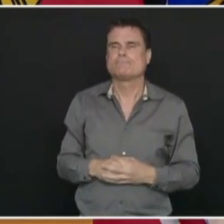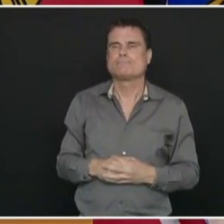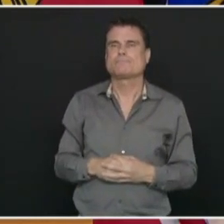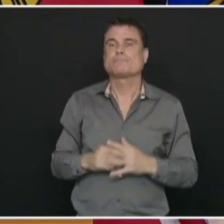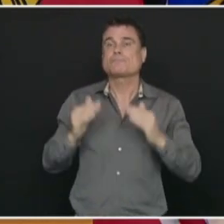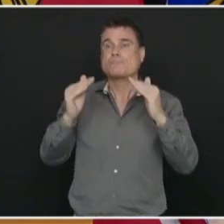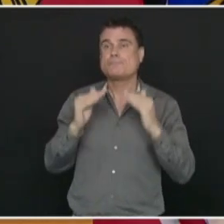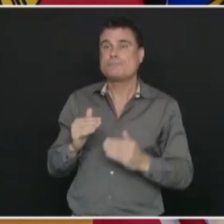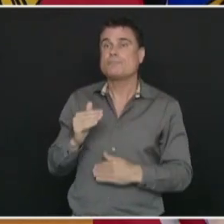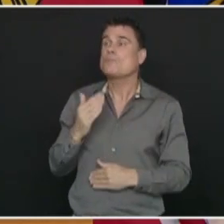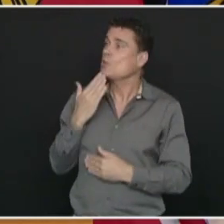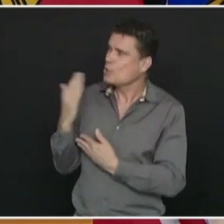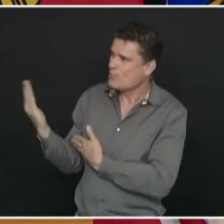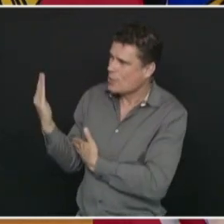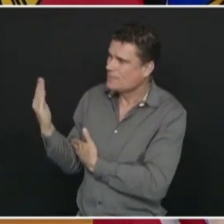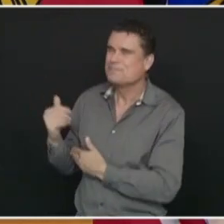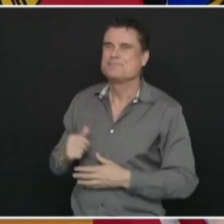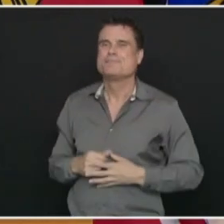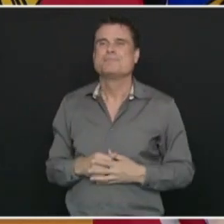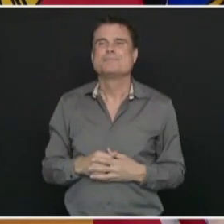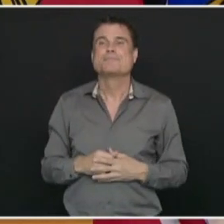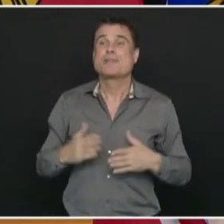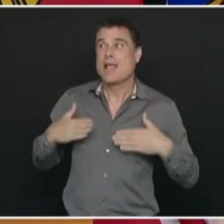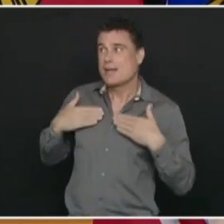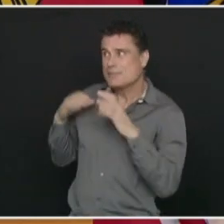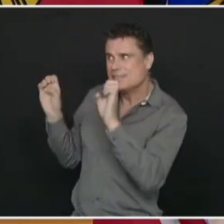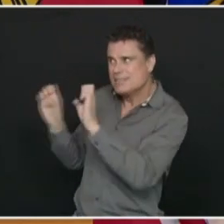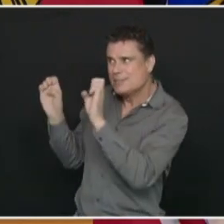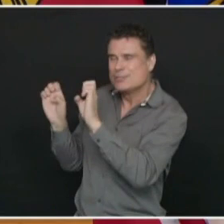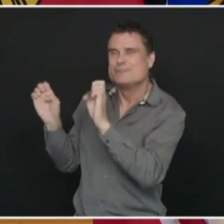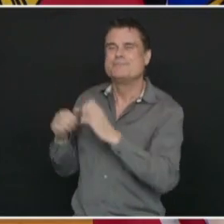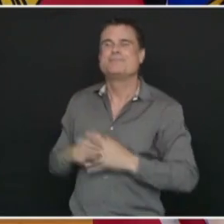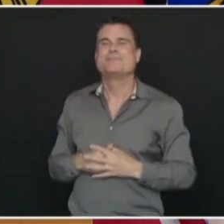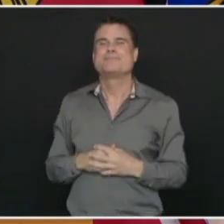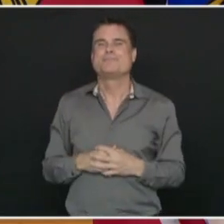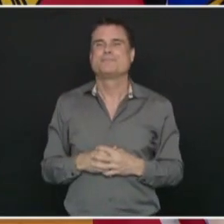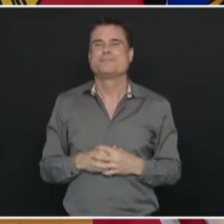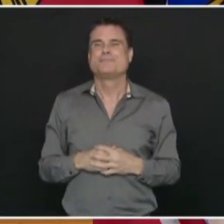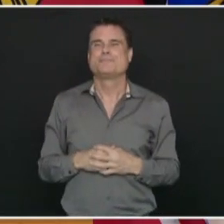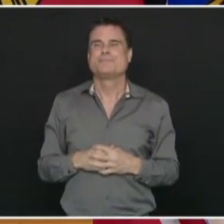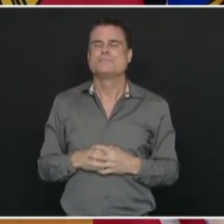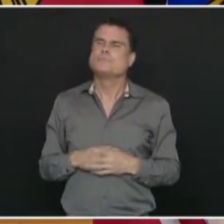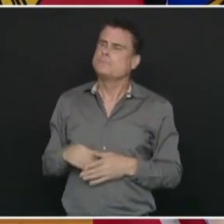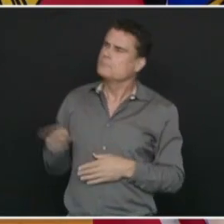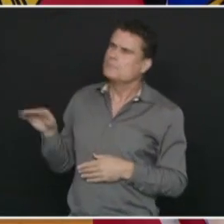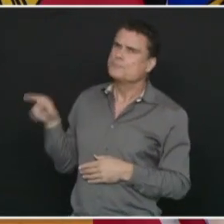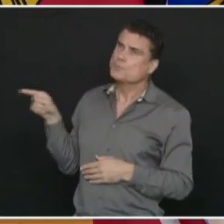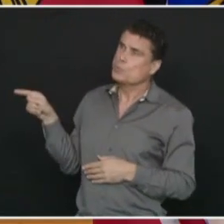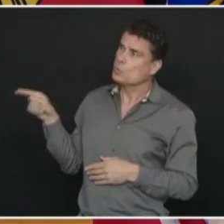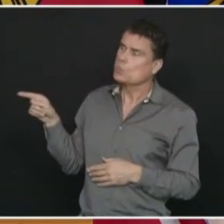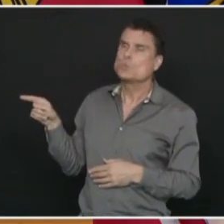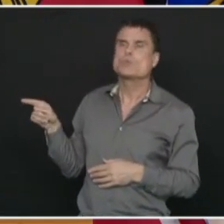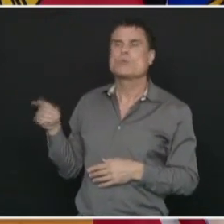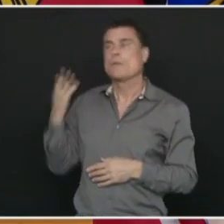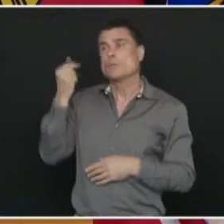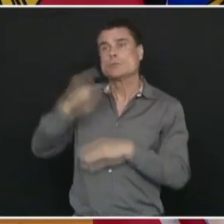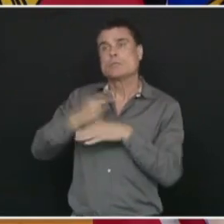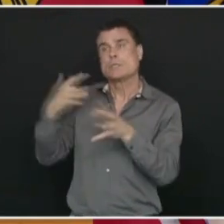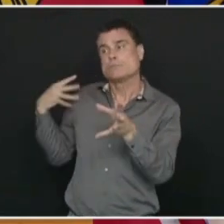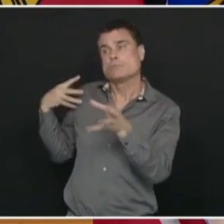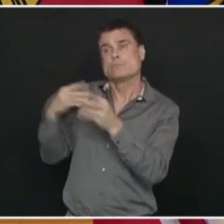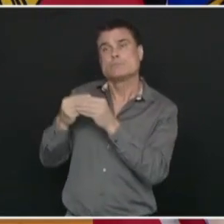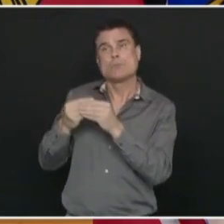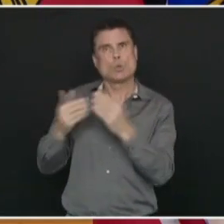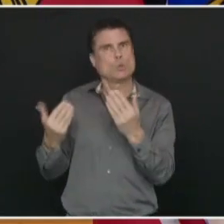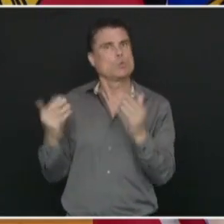very closely with the First Nations Health Authority, and individual cases we will not, and I will not, and I